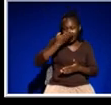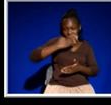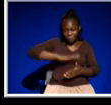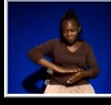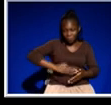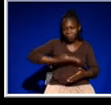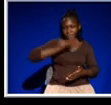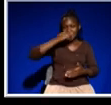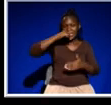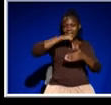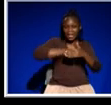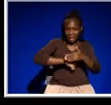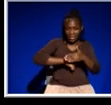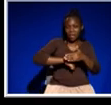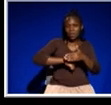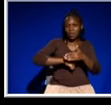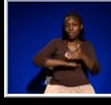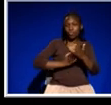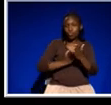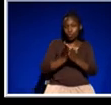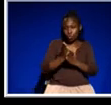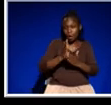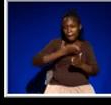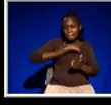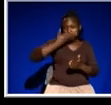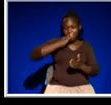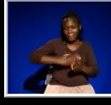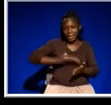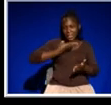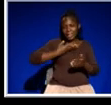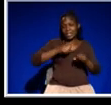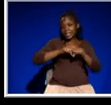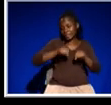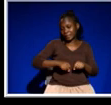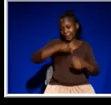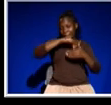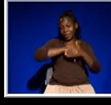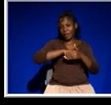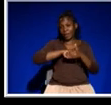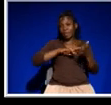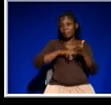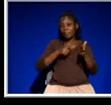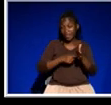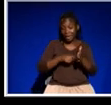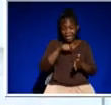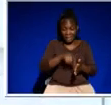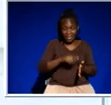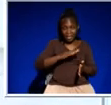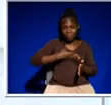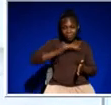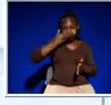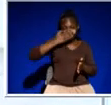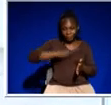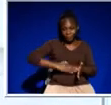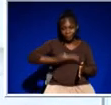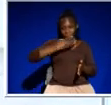pass across respiratory surfaces. These respiratory